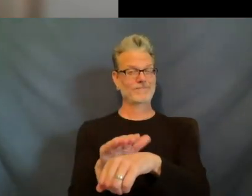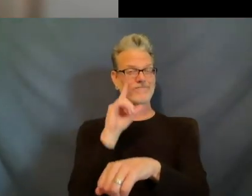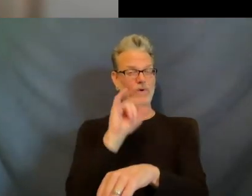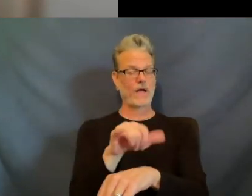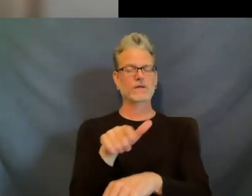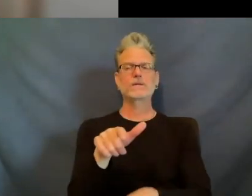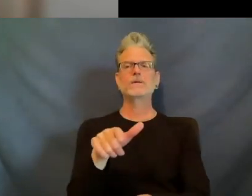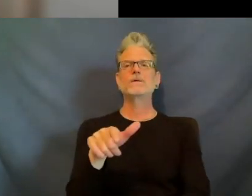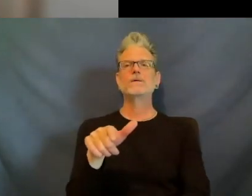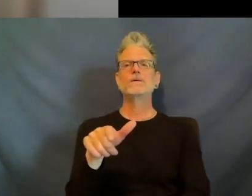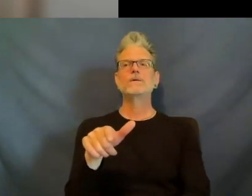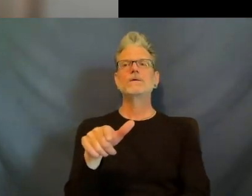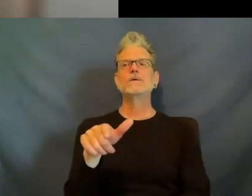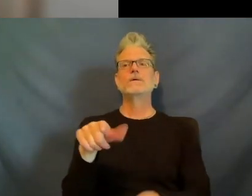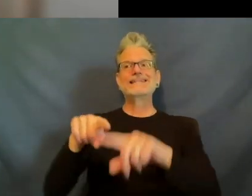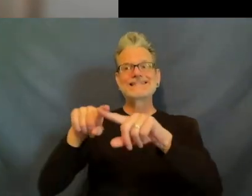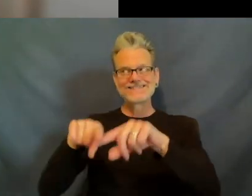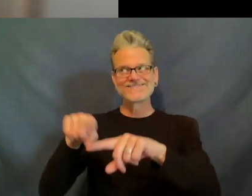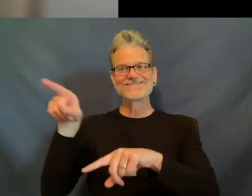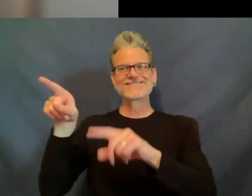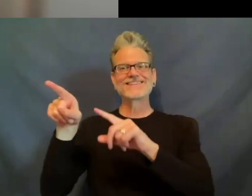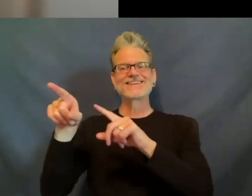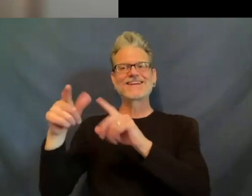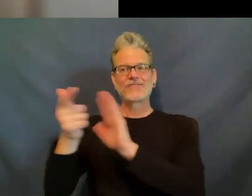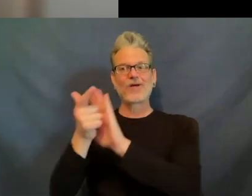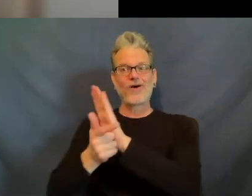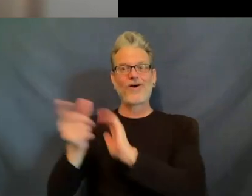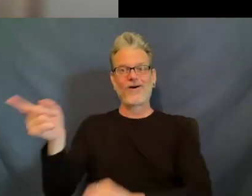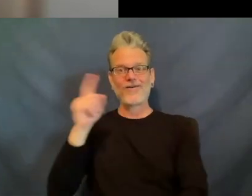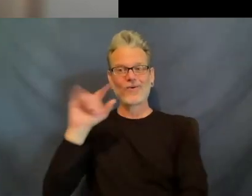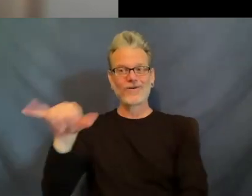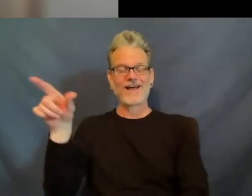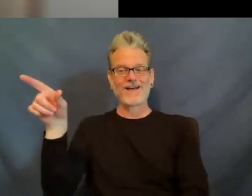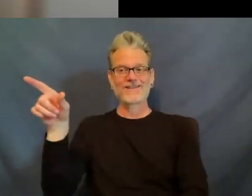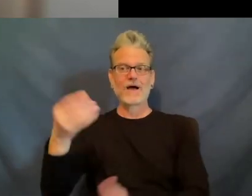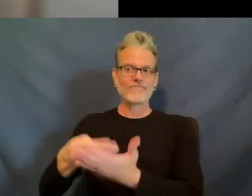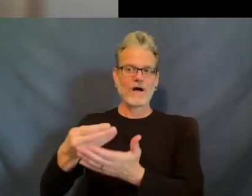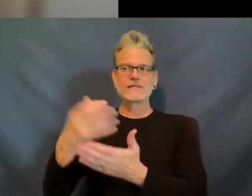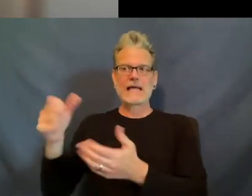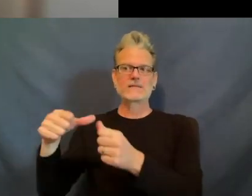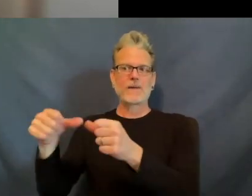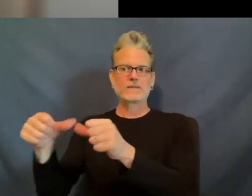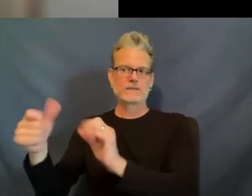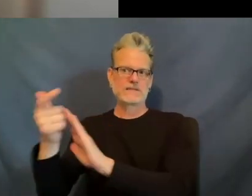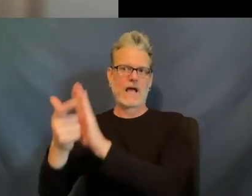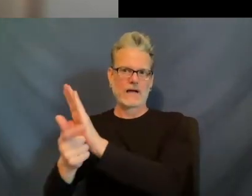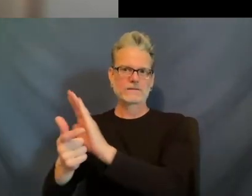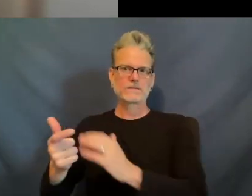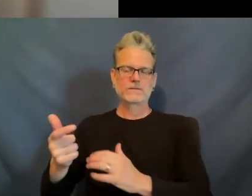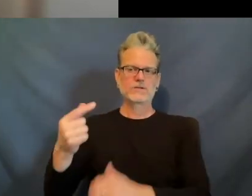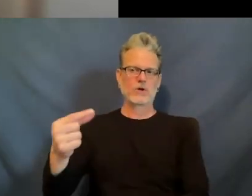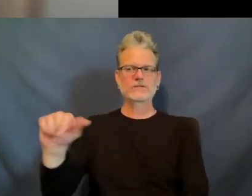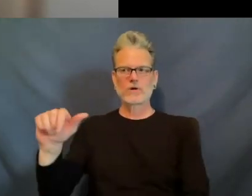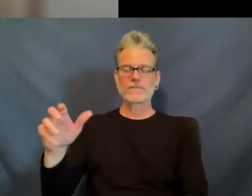per the statute for the Cooperative Funds and Deposits Act, which we implement through participating agreements,